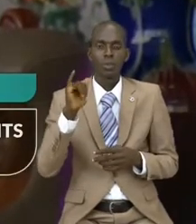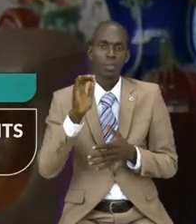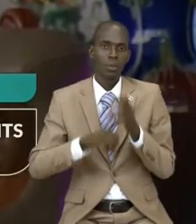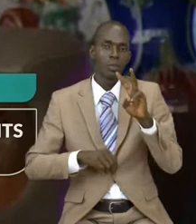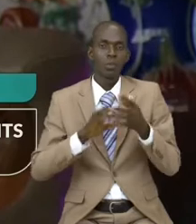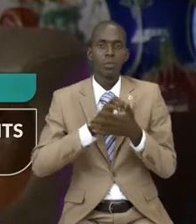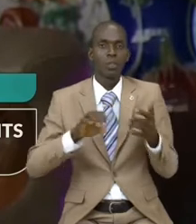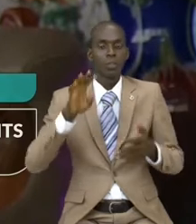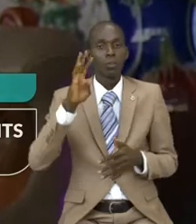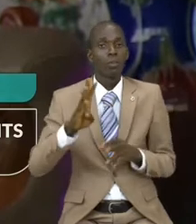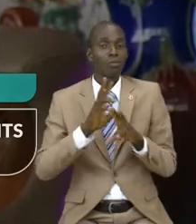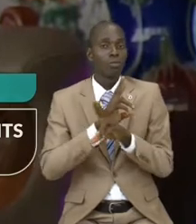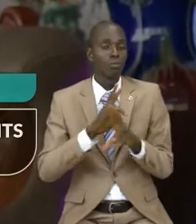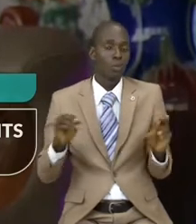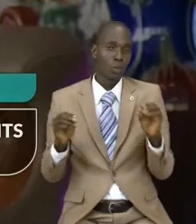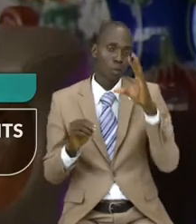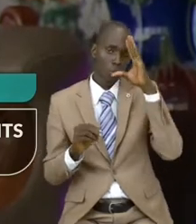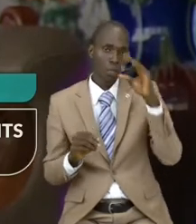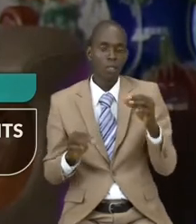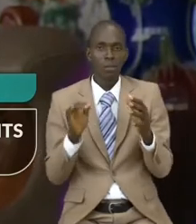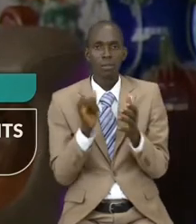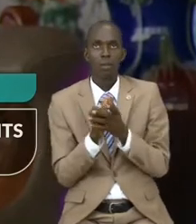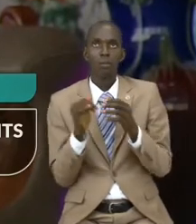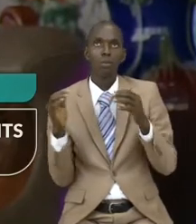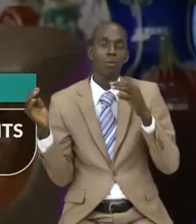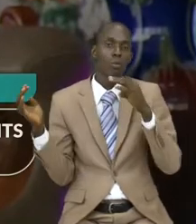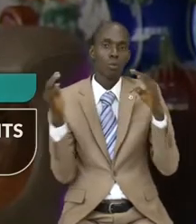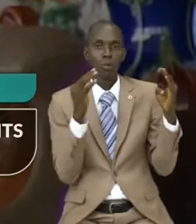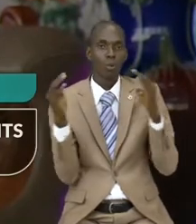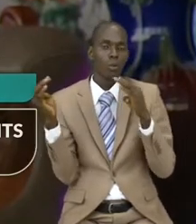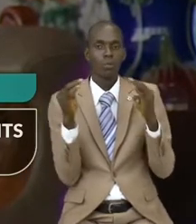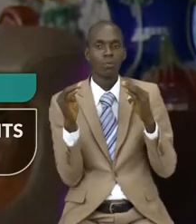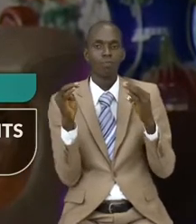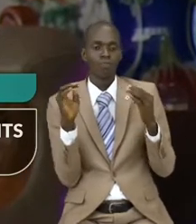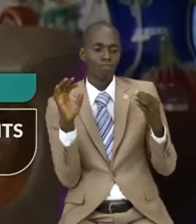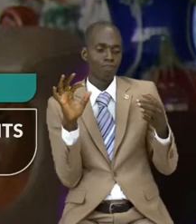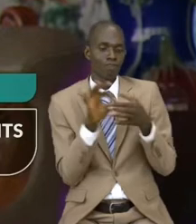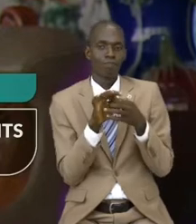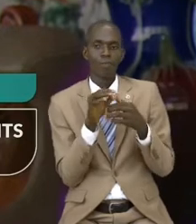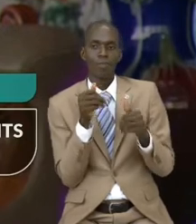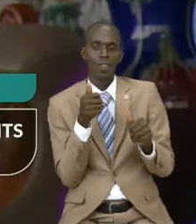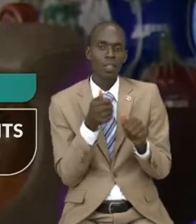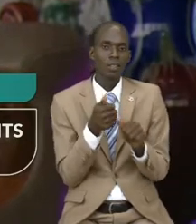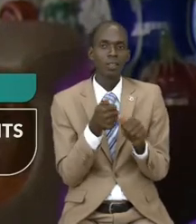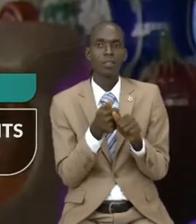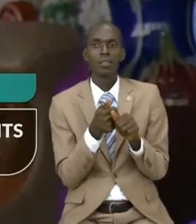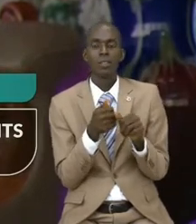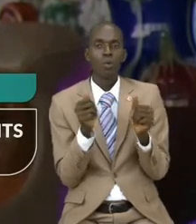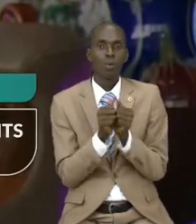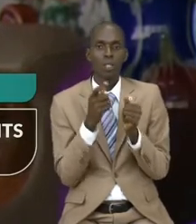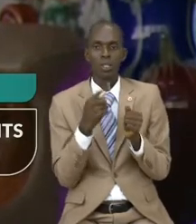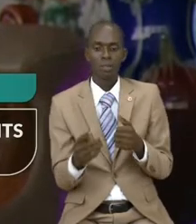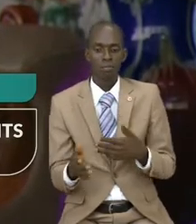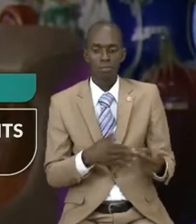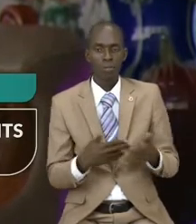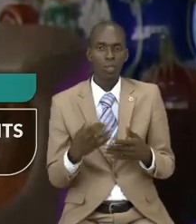4. No man that worries entangleth himself with the affairs